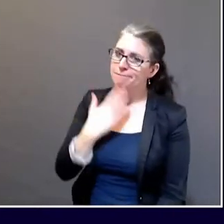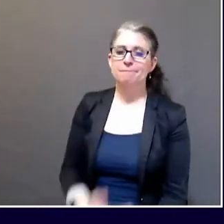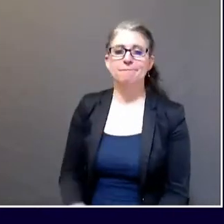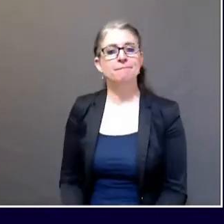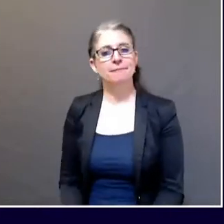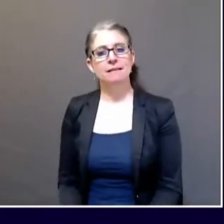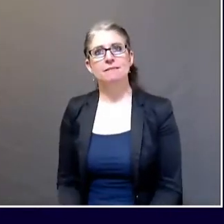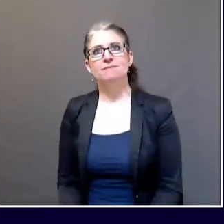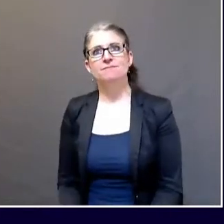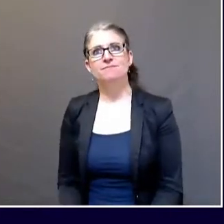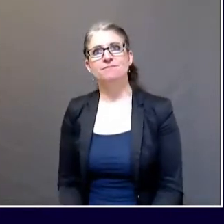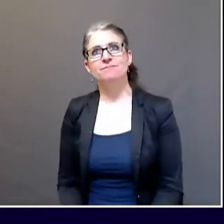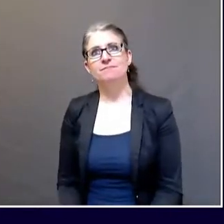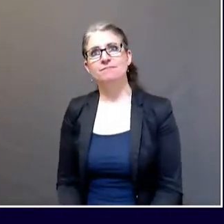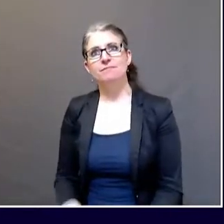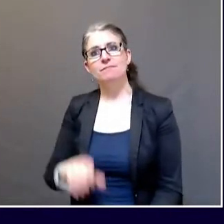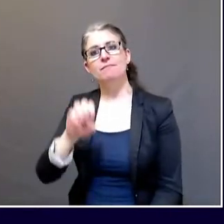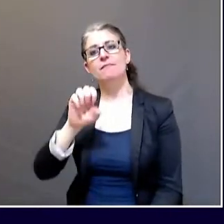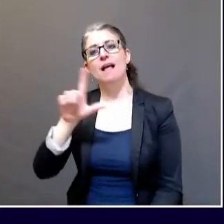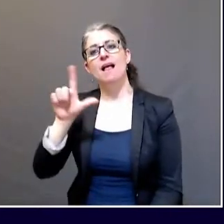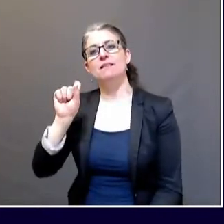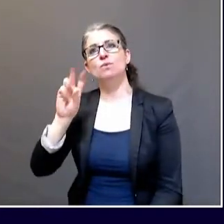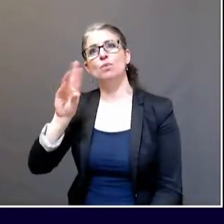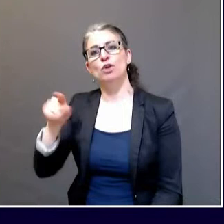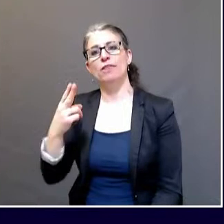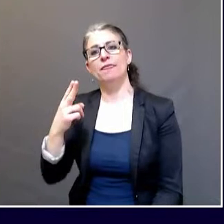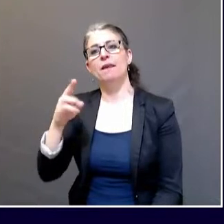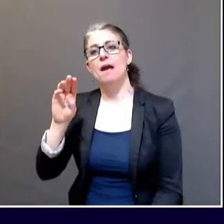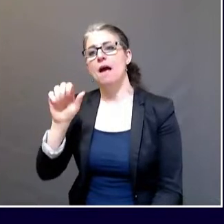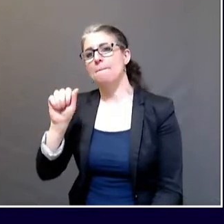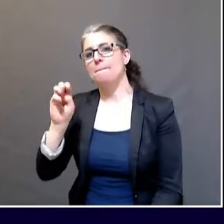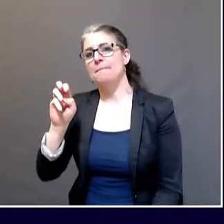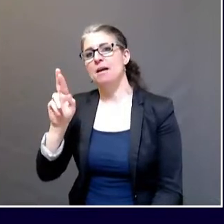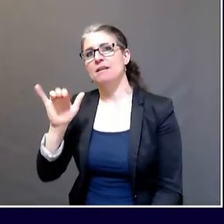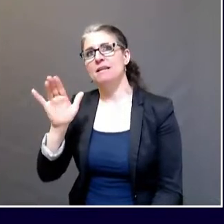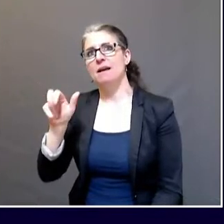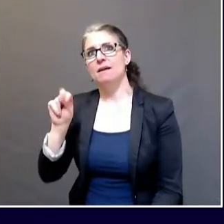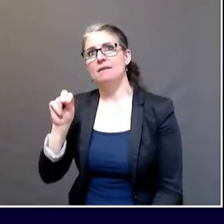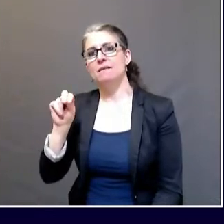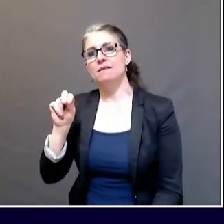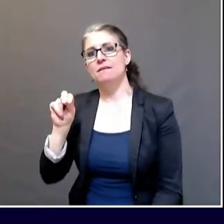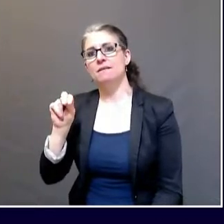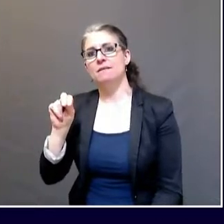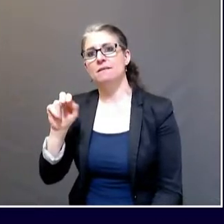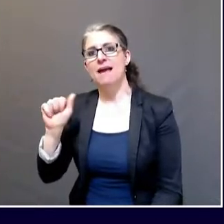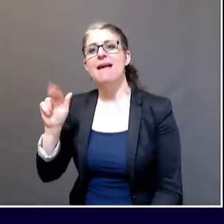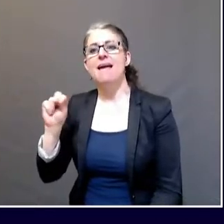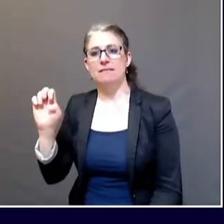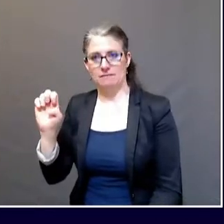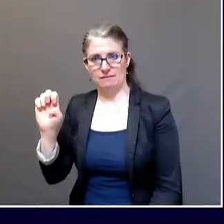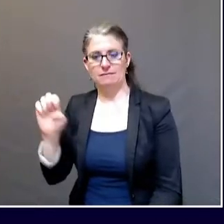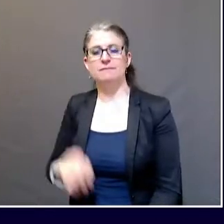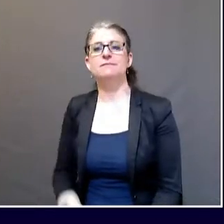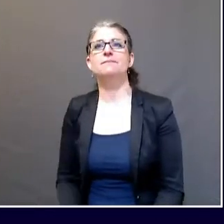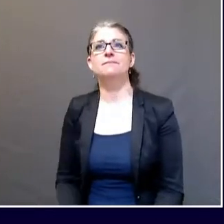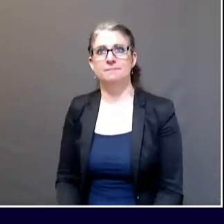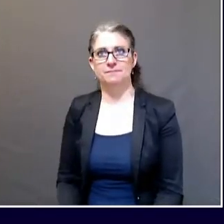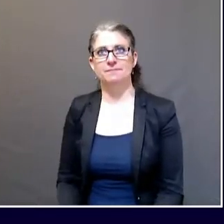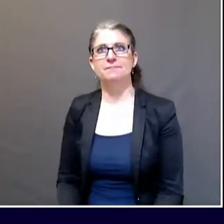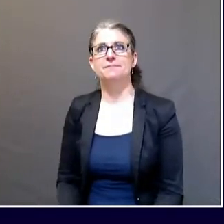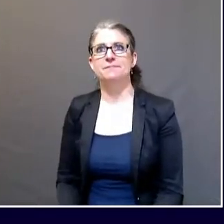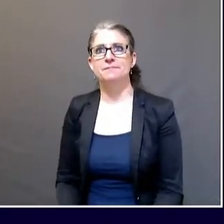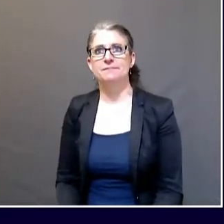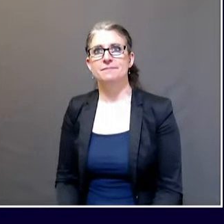Ellsworth American next. Hi, thanks for taking my questions. I have a question from a reader that I think is for